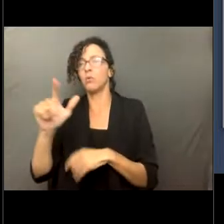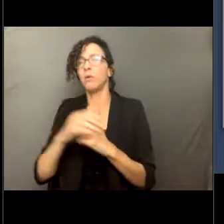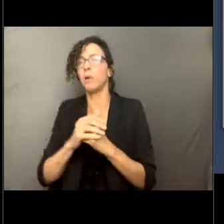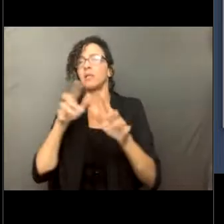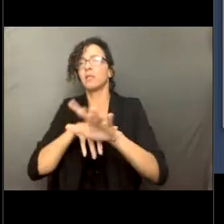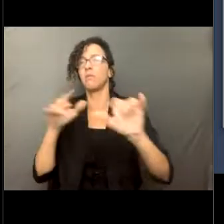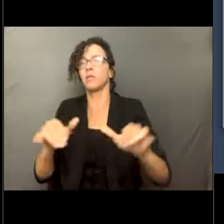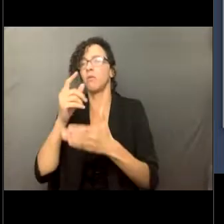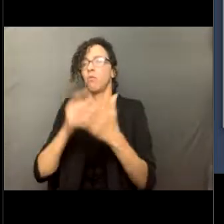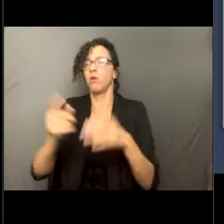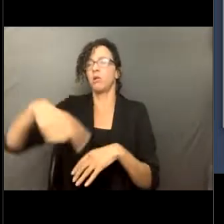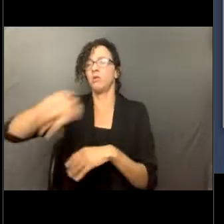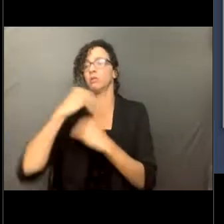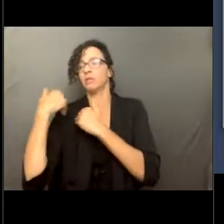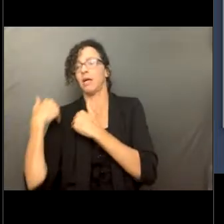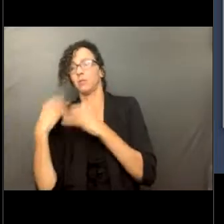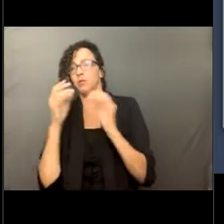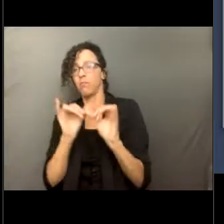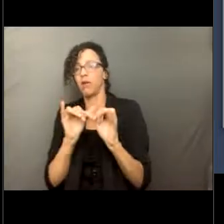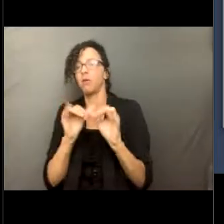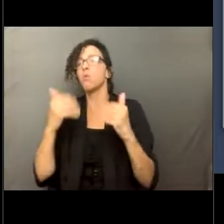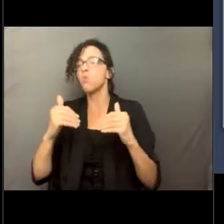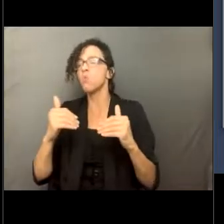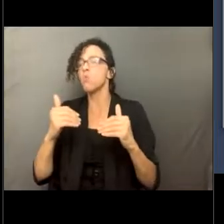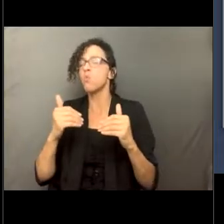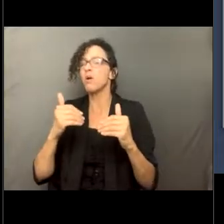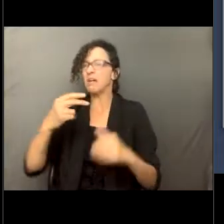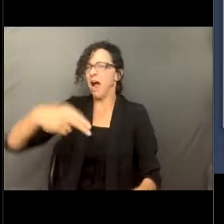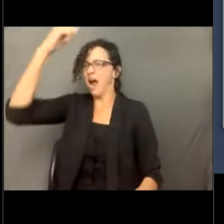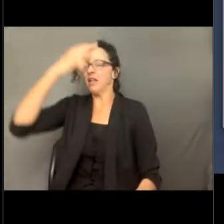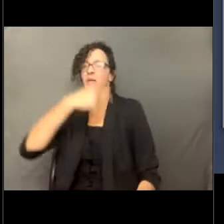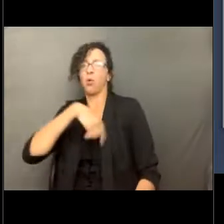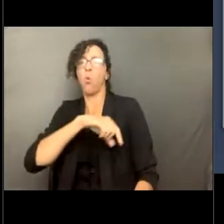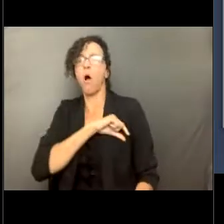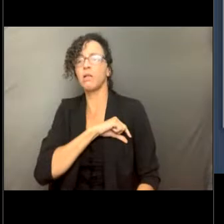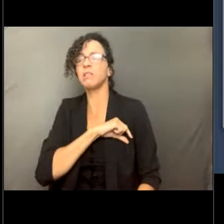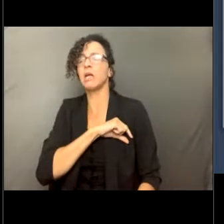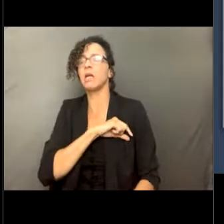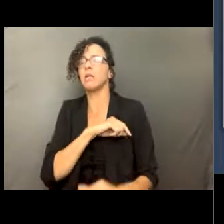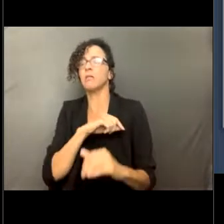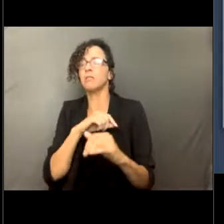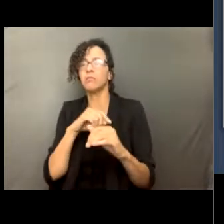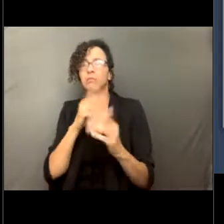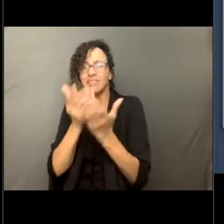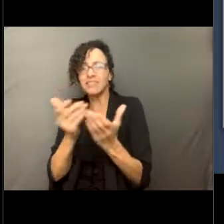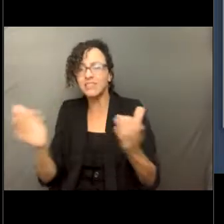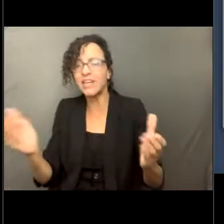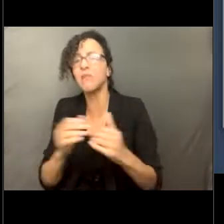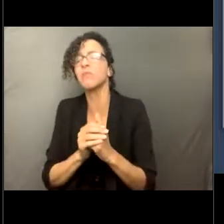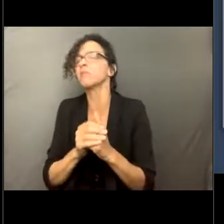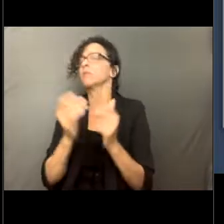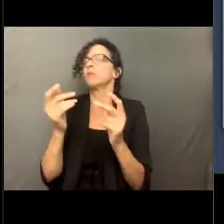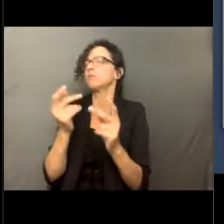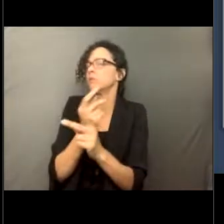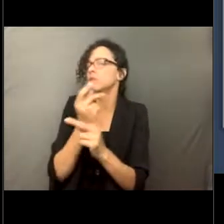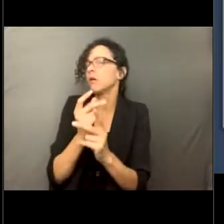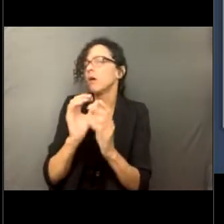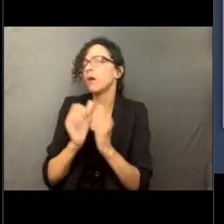with measuring is highly qualitative stuff. So figuring out how to take this world of